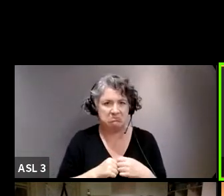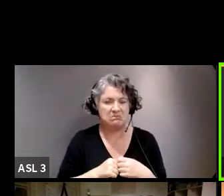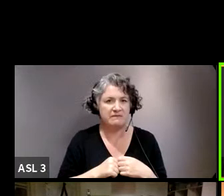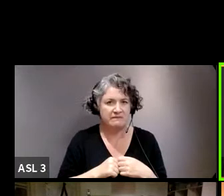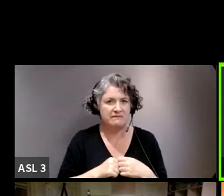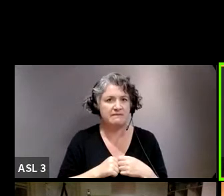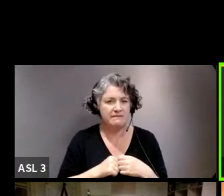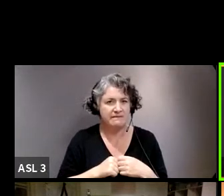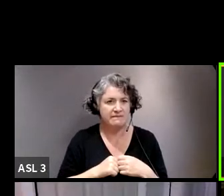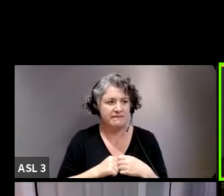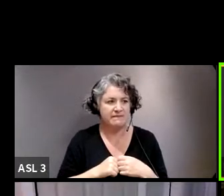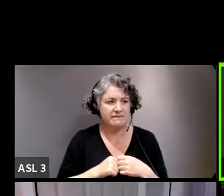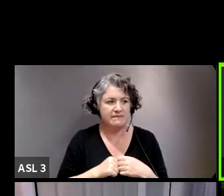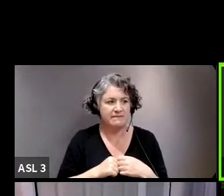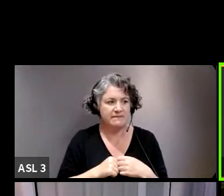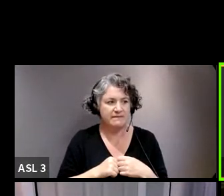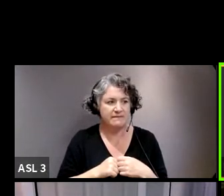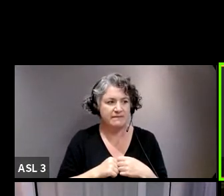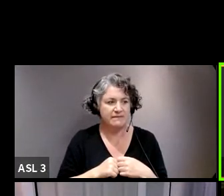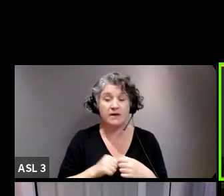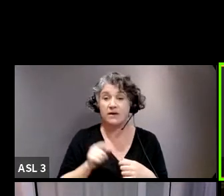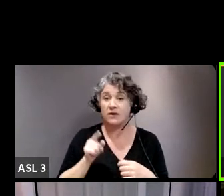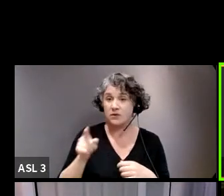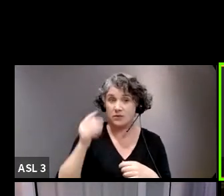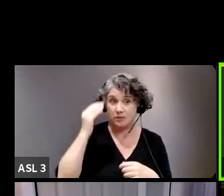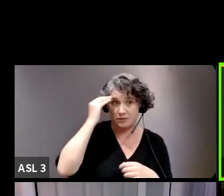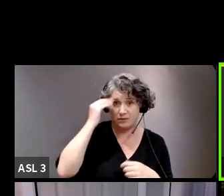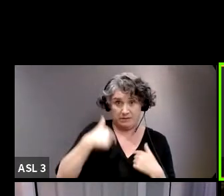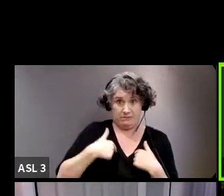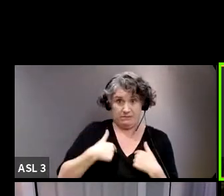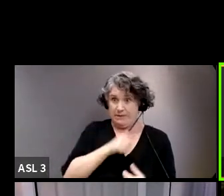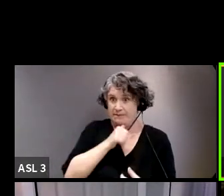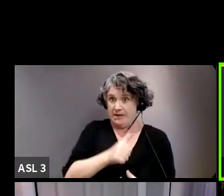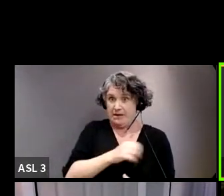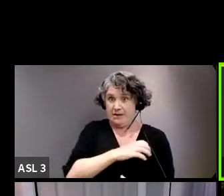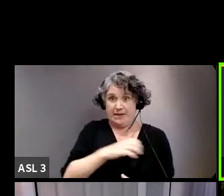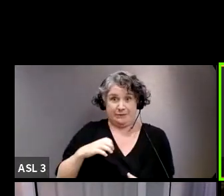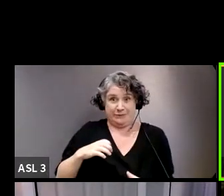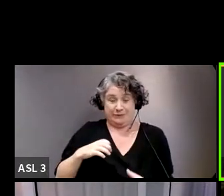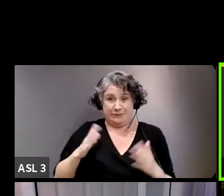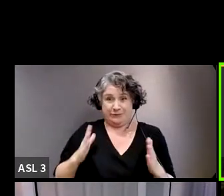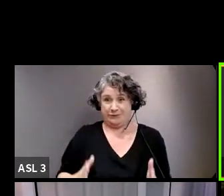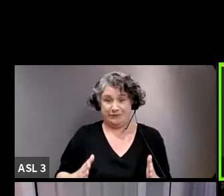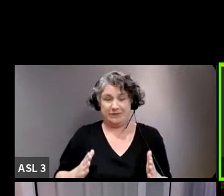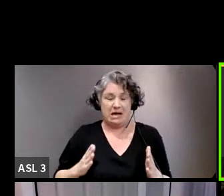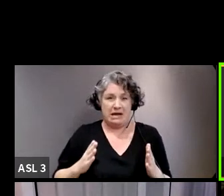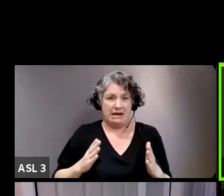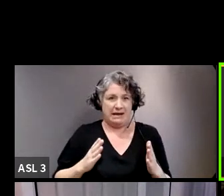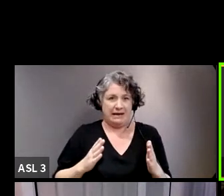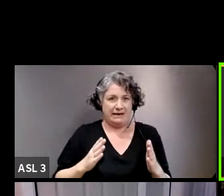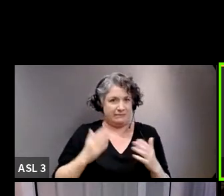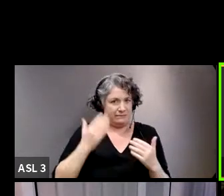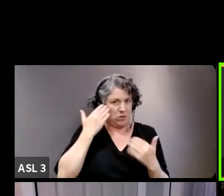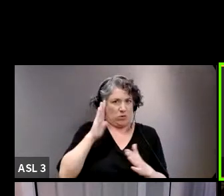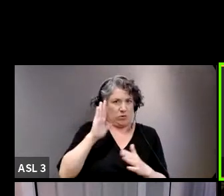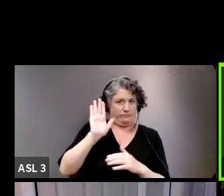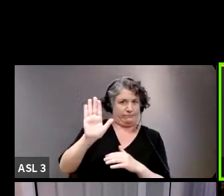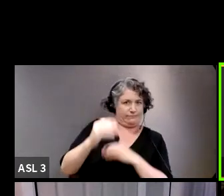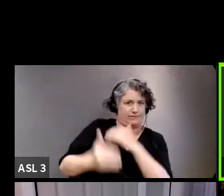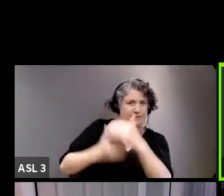and as you know i am not a counselor so not aware of the things but i am just building on what my